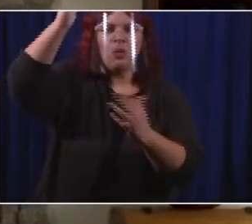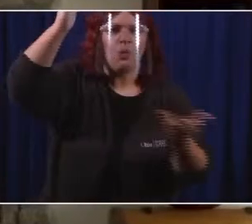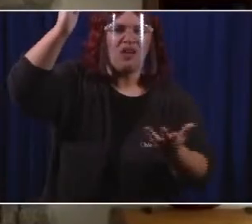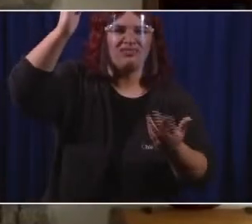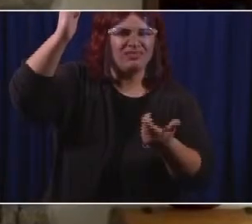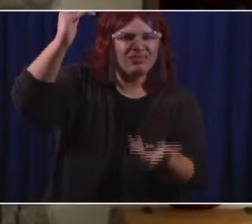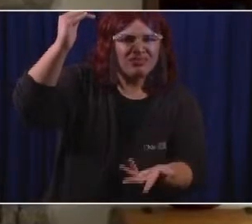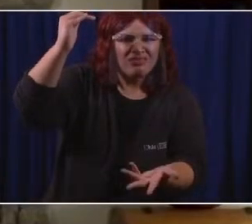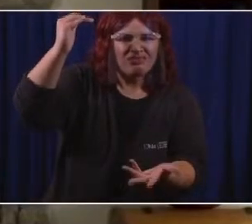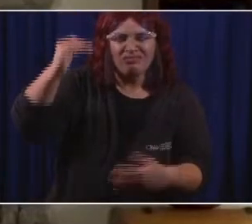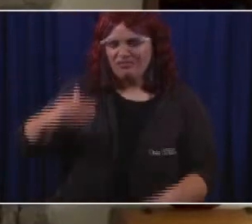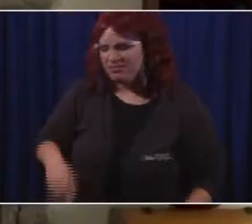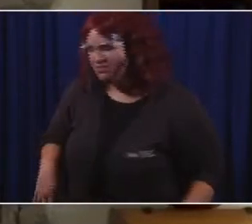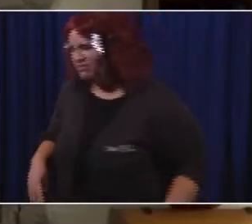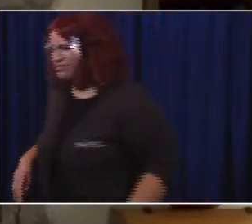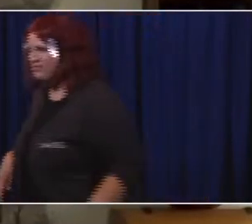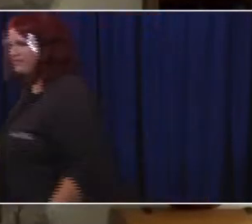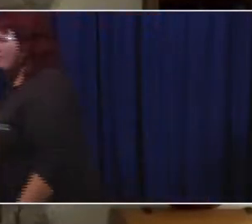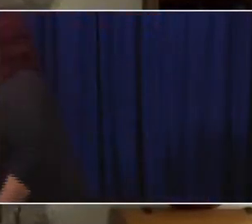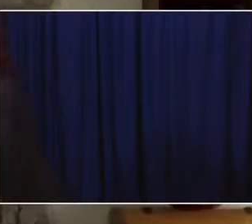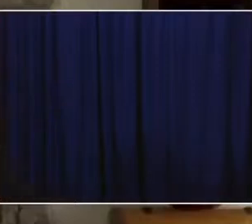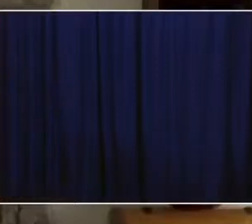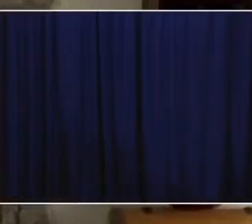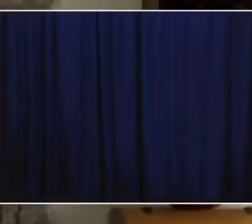Thanks for your time. Yeah, we reviewed a